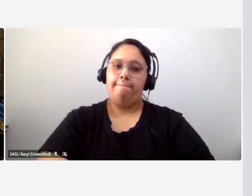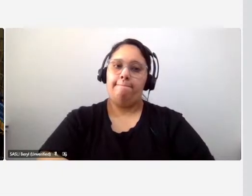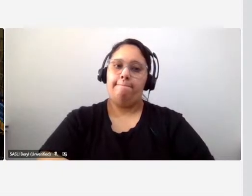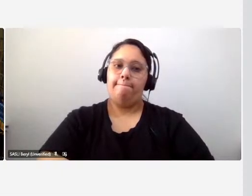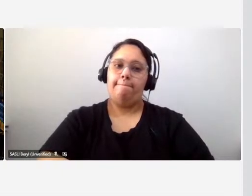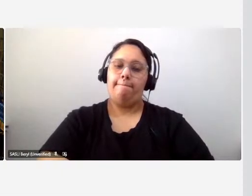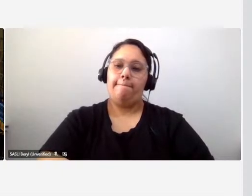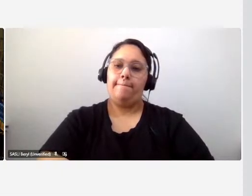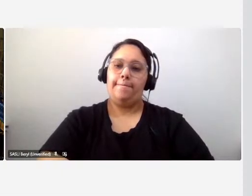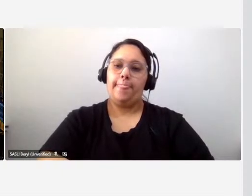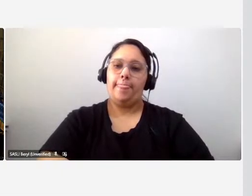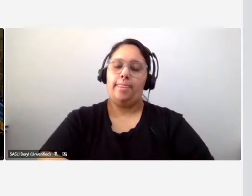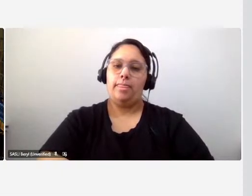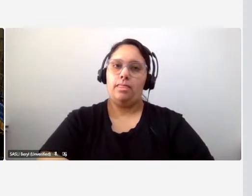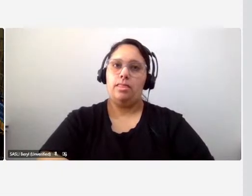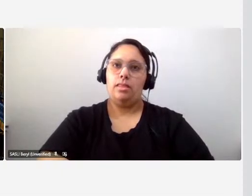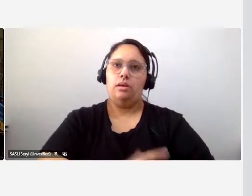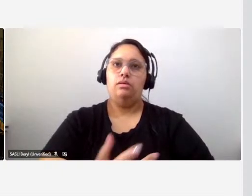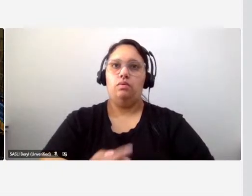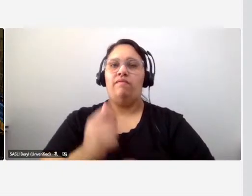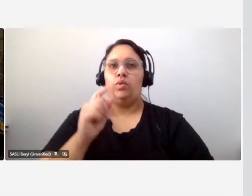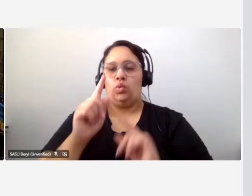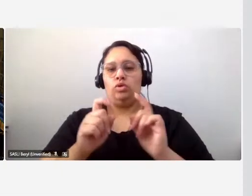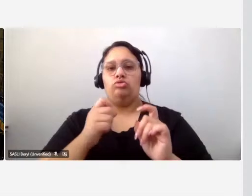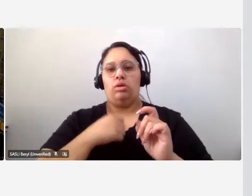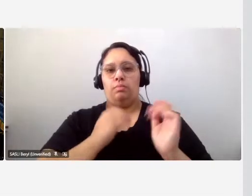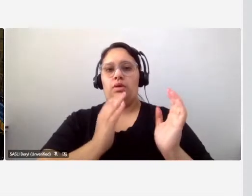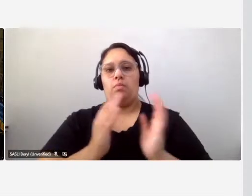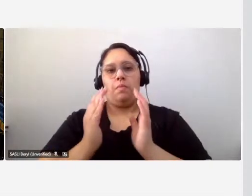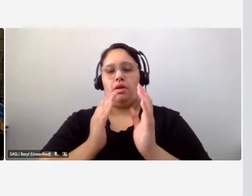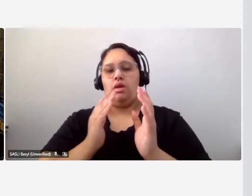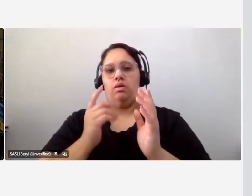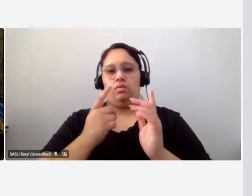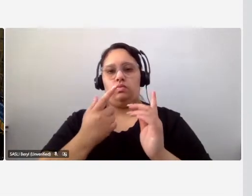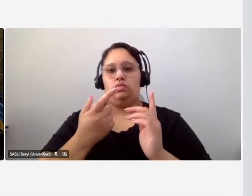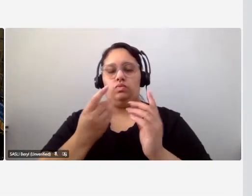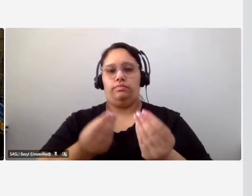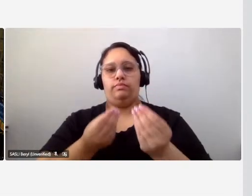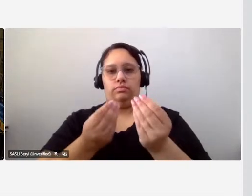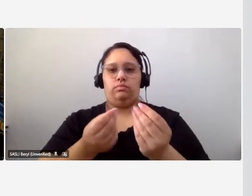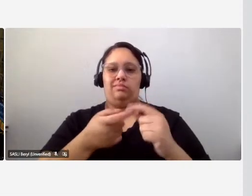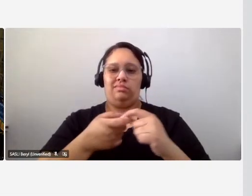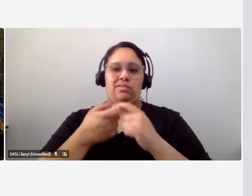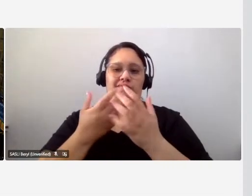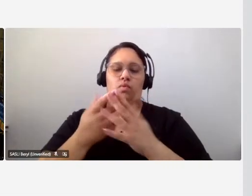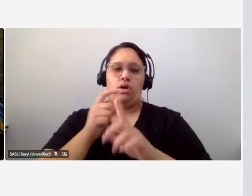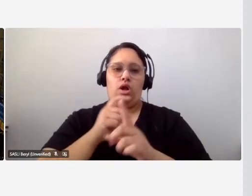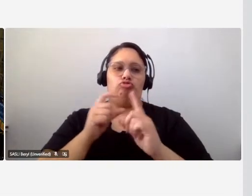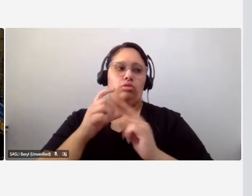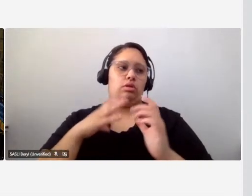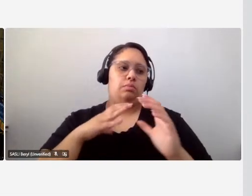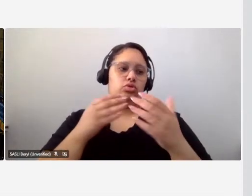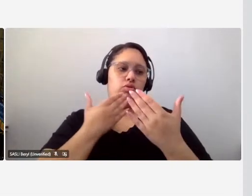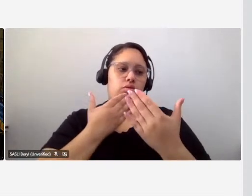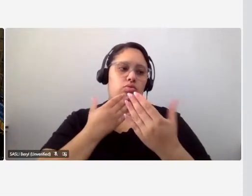So those are the few questions, Chair, which I prepared to pose for the Cultural Commission. Thank you very